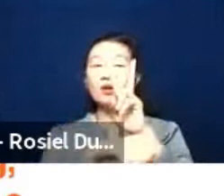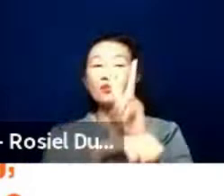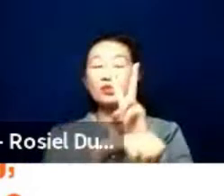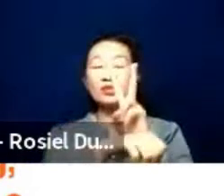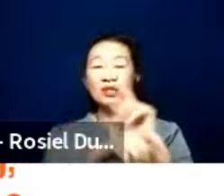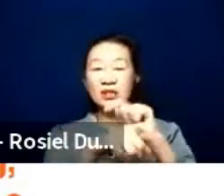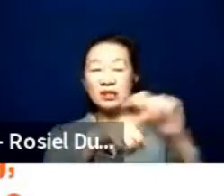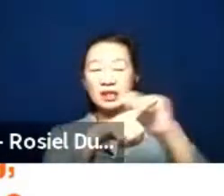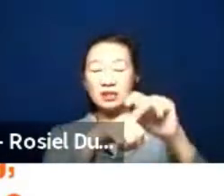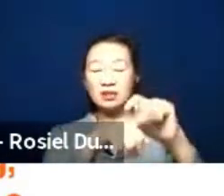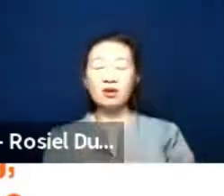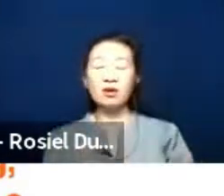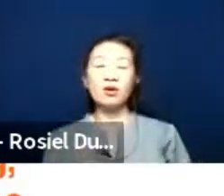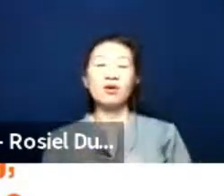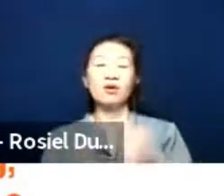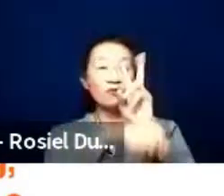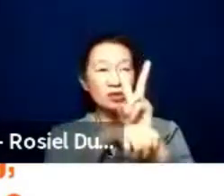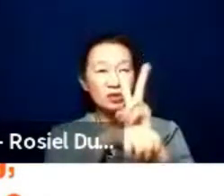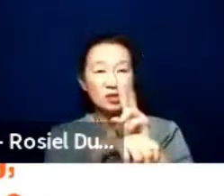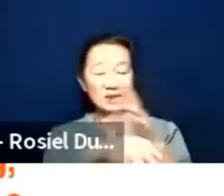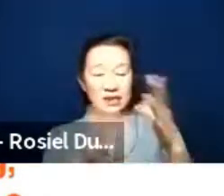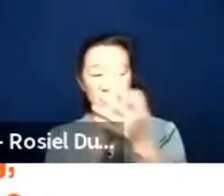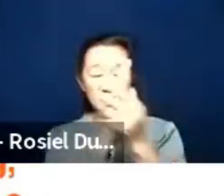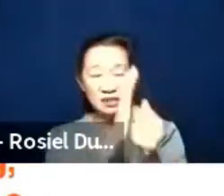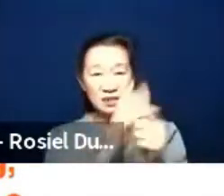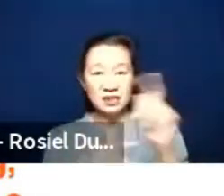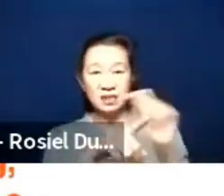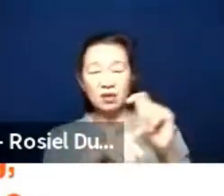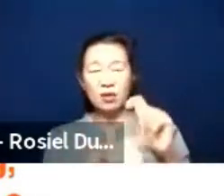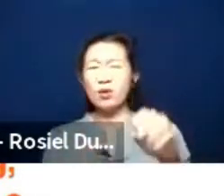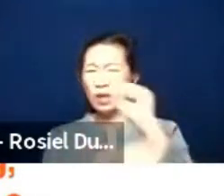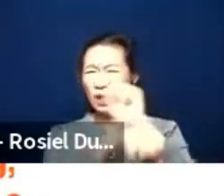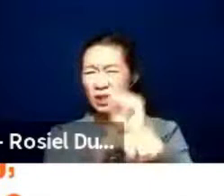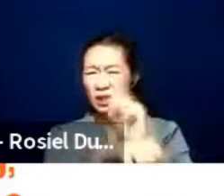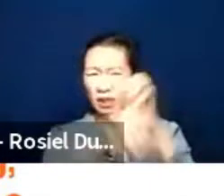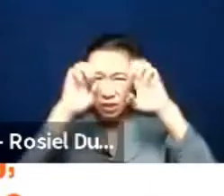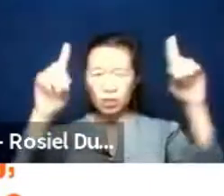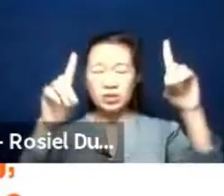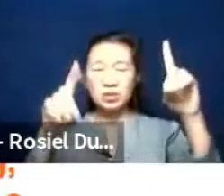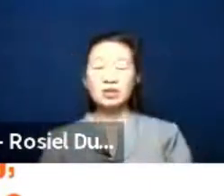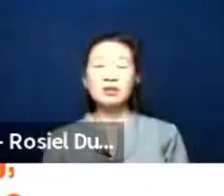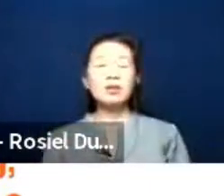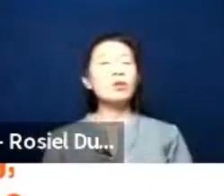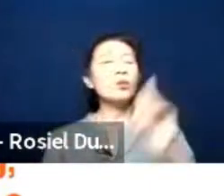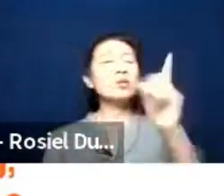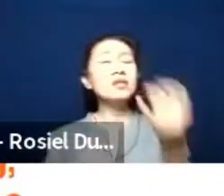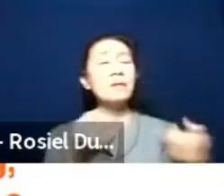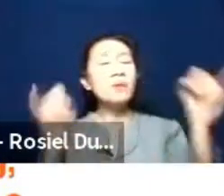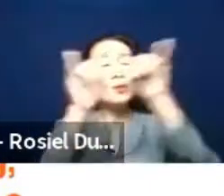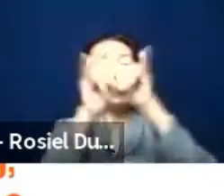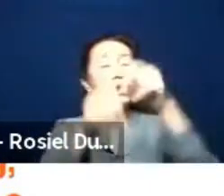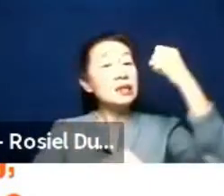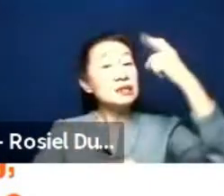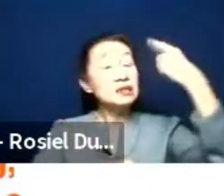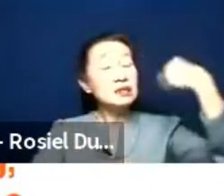kaya vocational skills training o kaya career education. Ang pinaka-importanting maintindihan